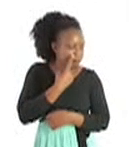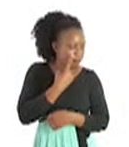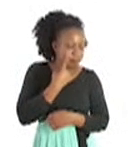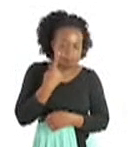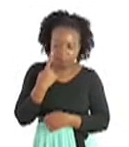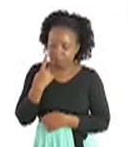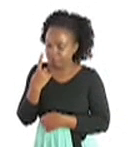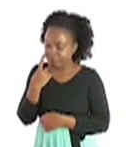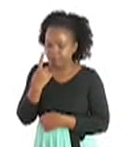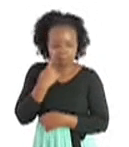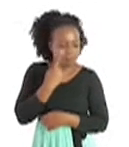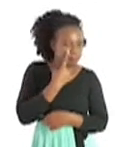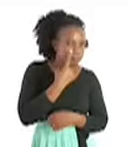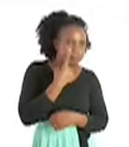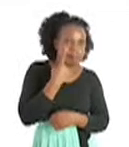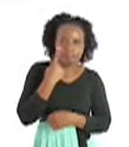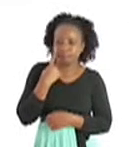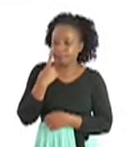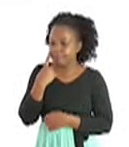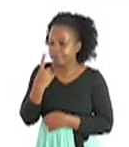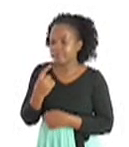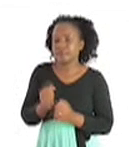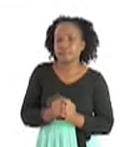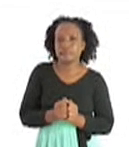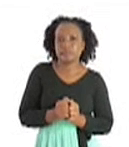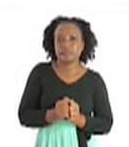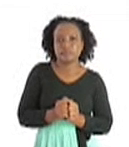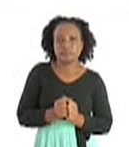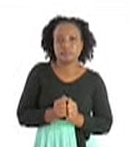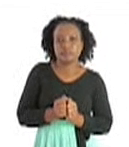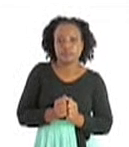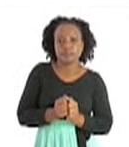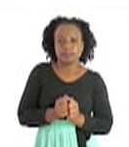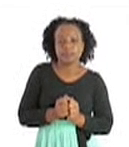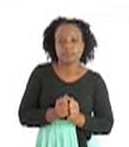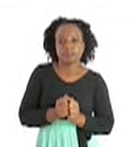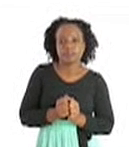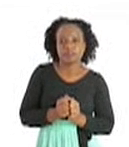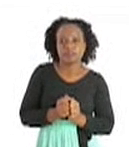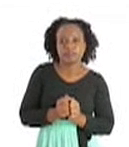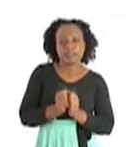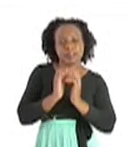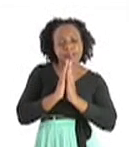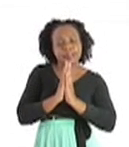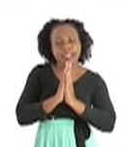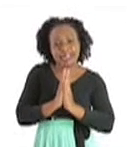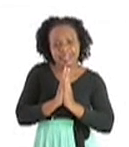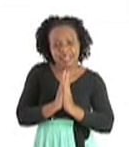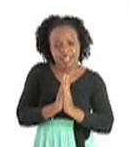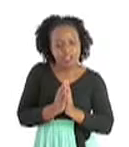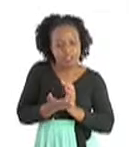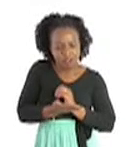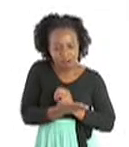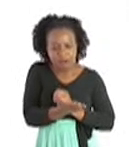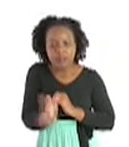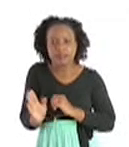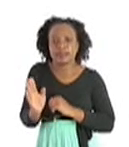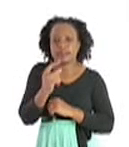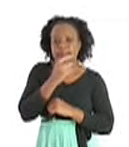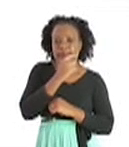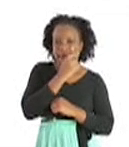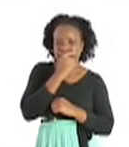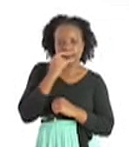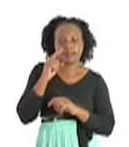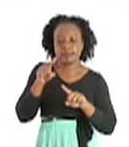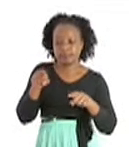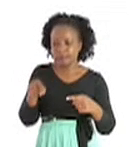are seated. I want you to look around and please mention all the names of